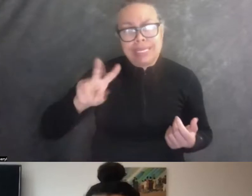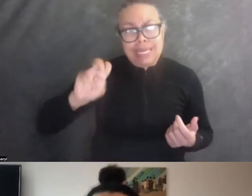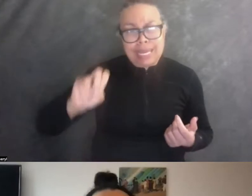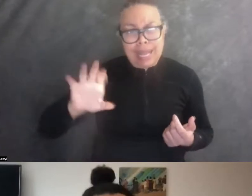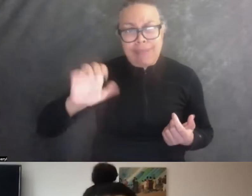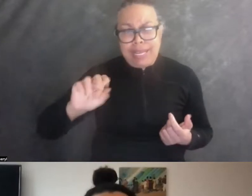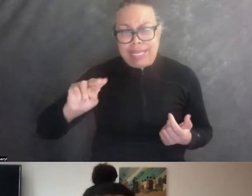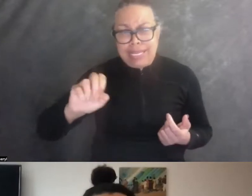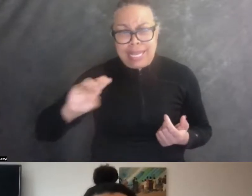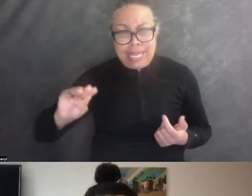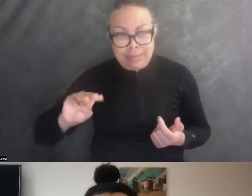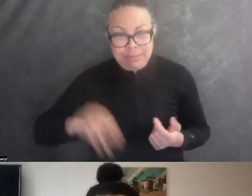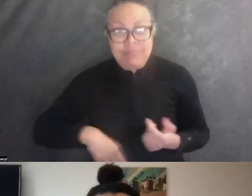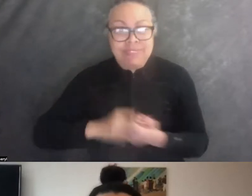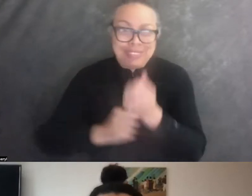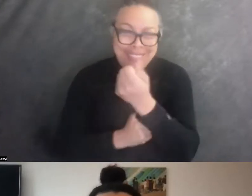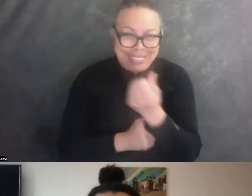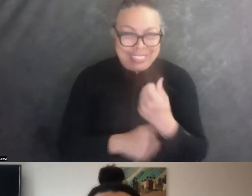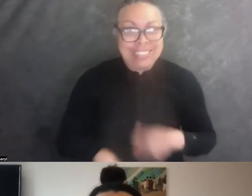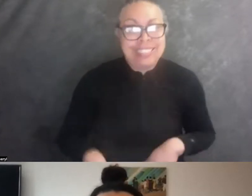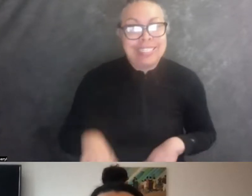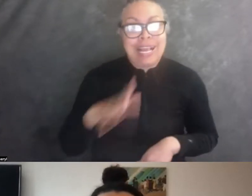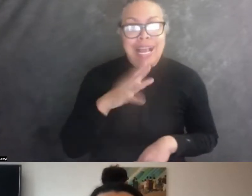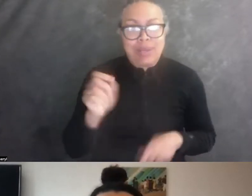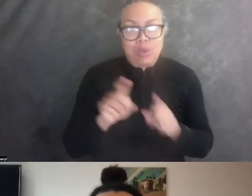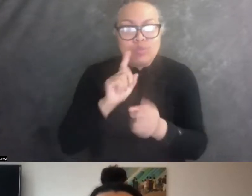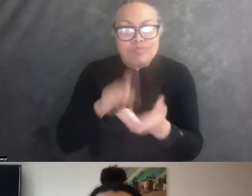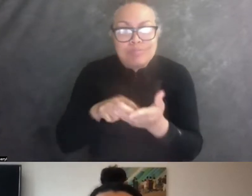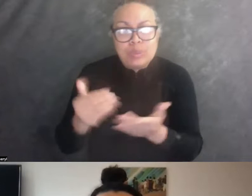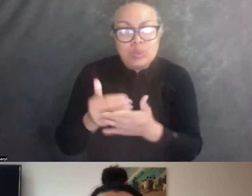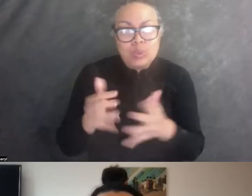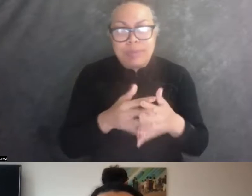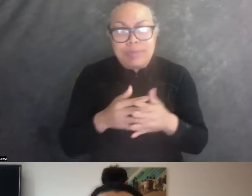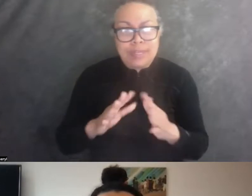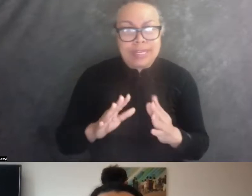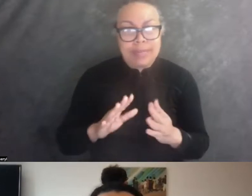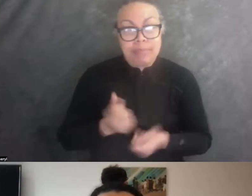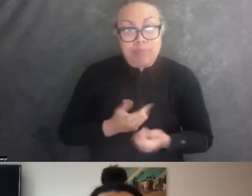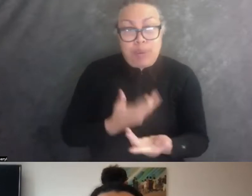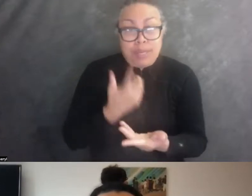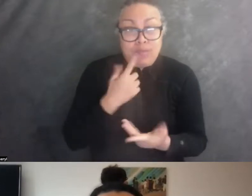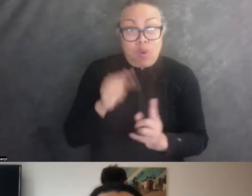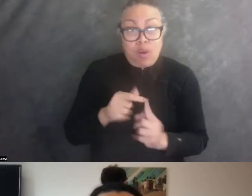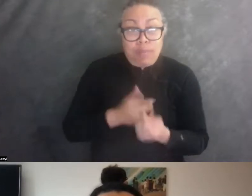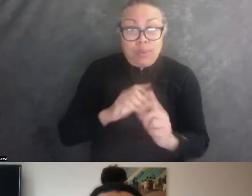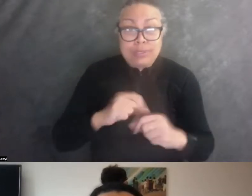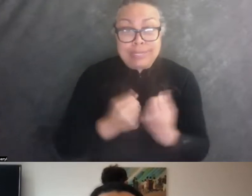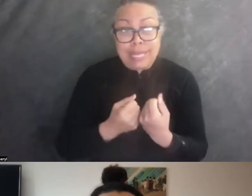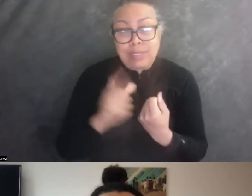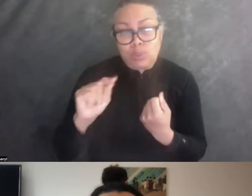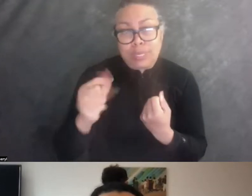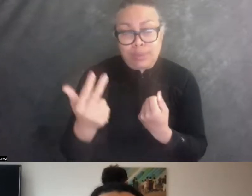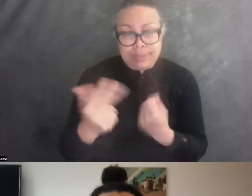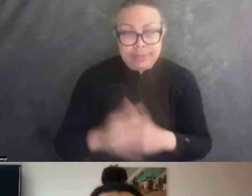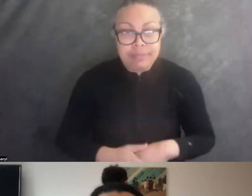Fellowships, and recognition as a New American Poet for the Poetry Society of America in 2013. She is the Stephen M. Gorn Family